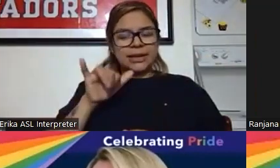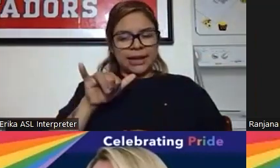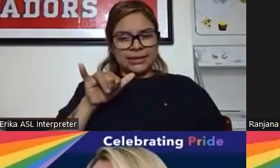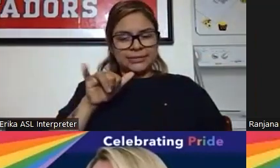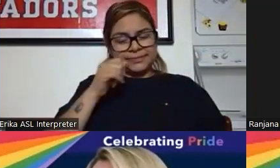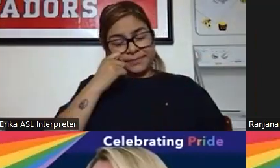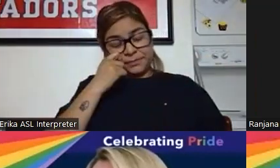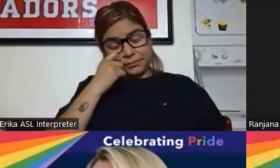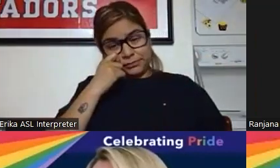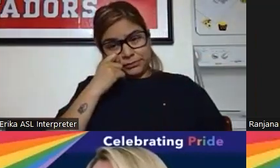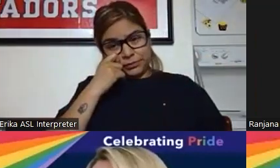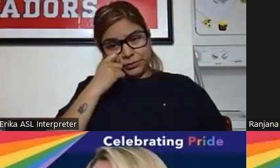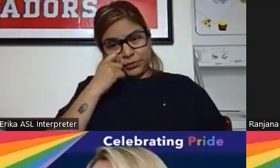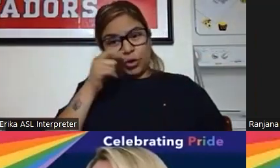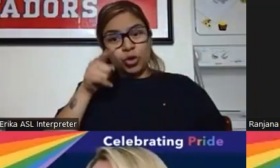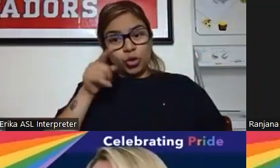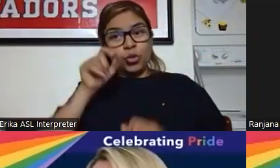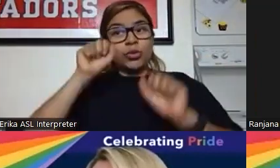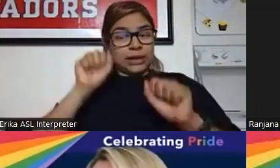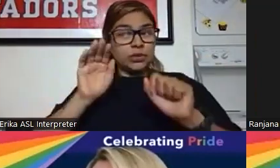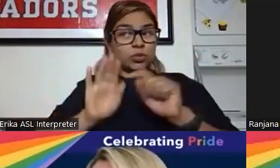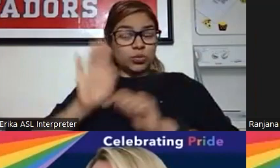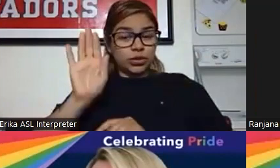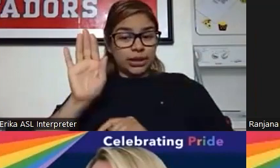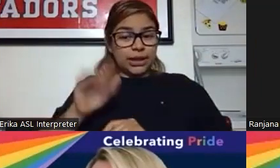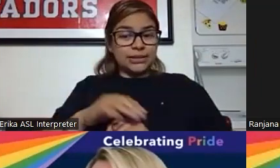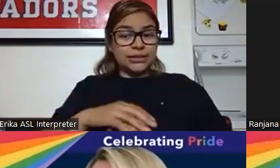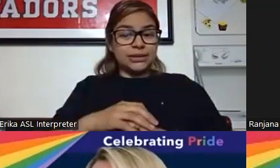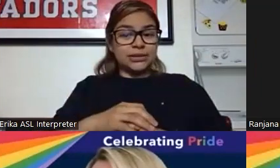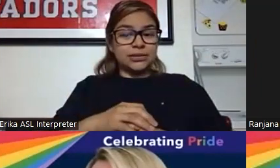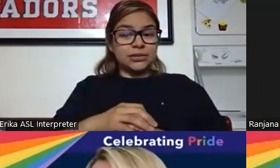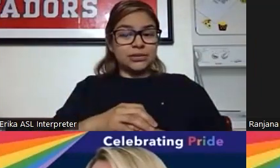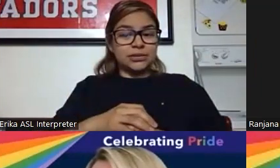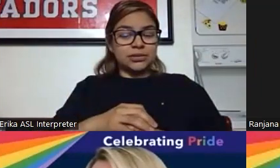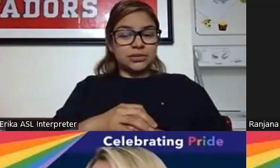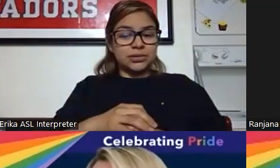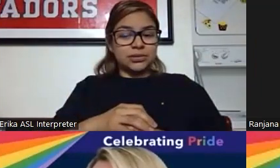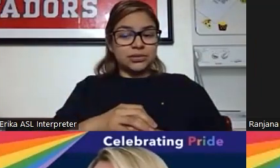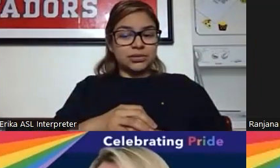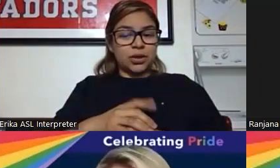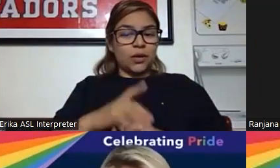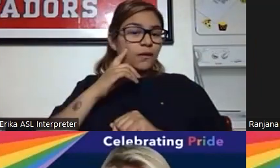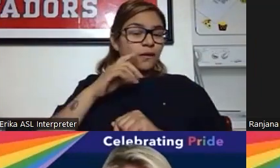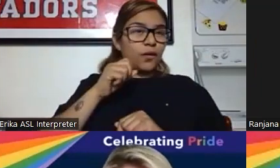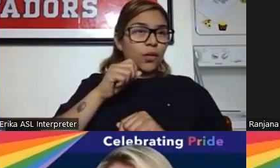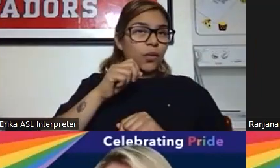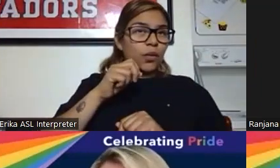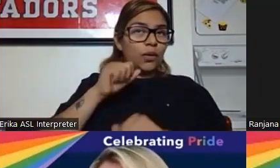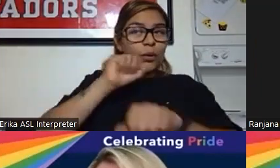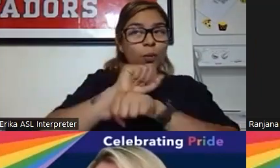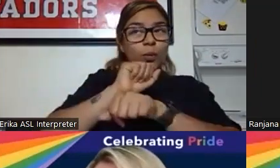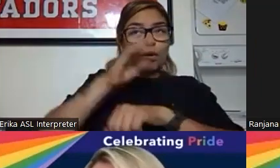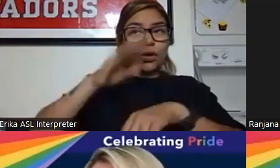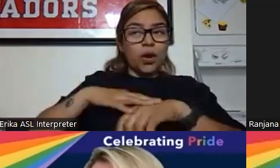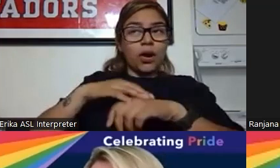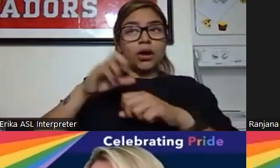can raise your hand if you want to comment on either the work of the fabulous transportation subcommittee or